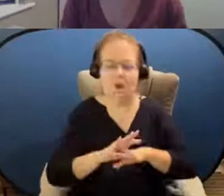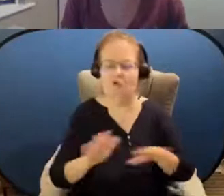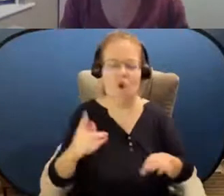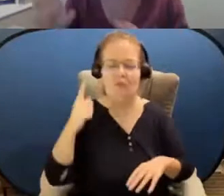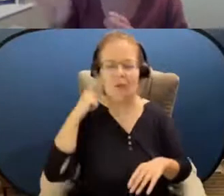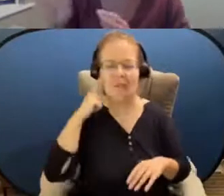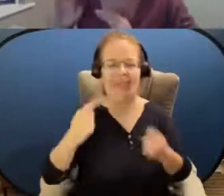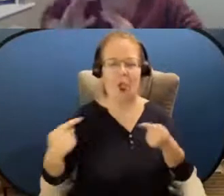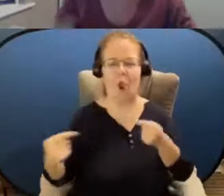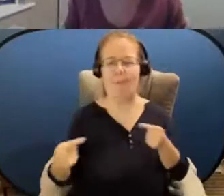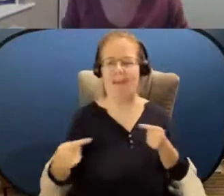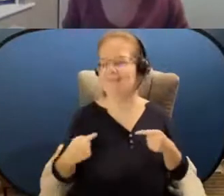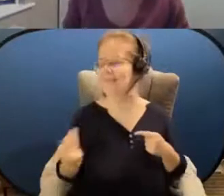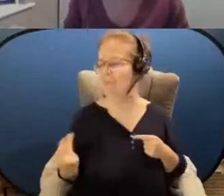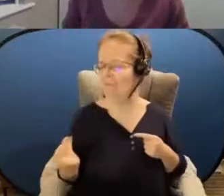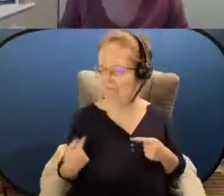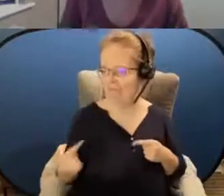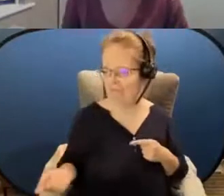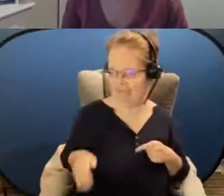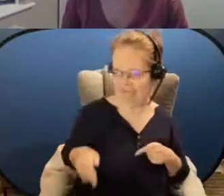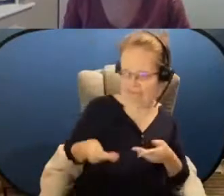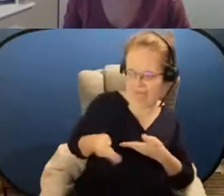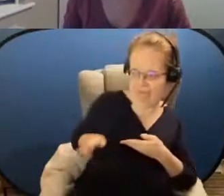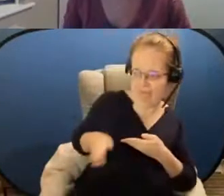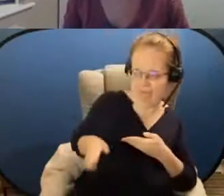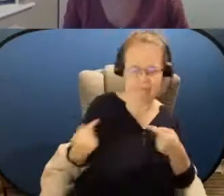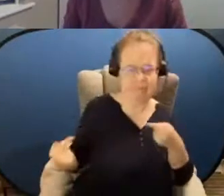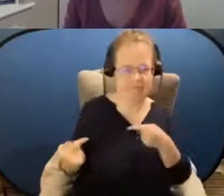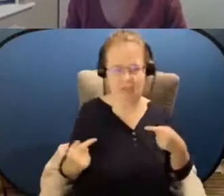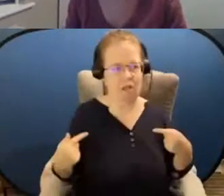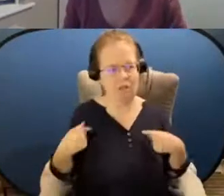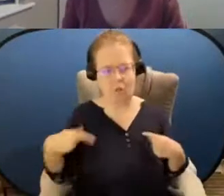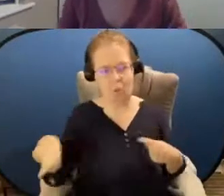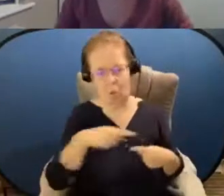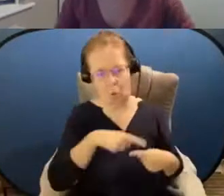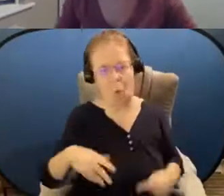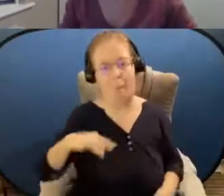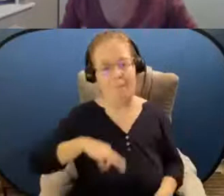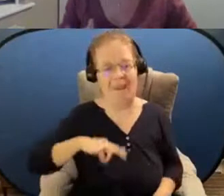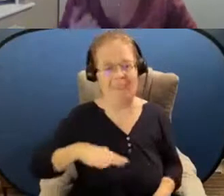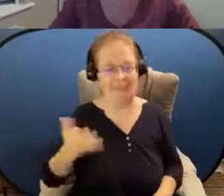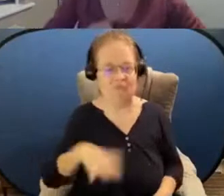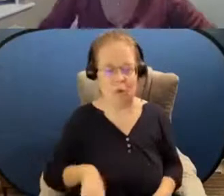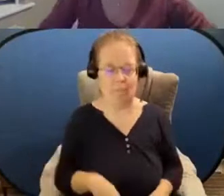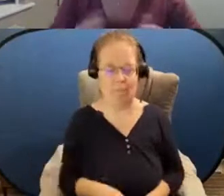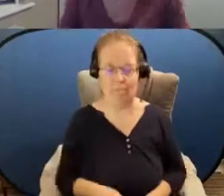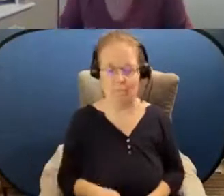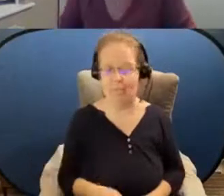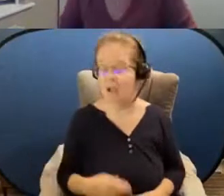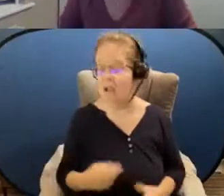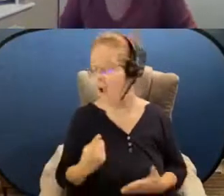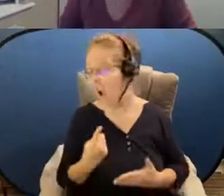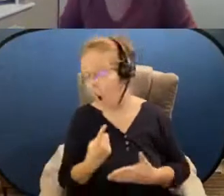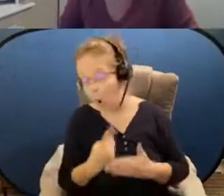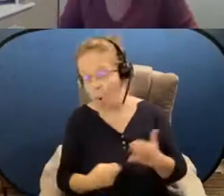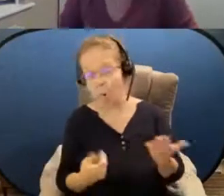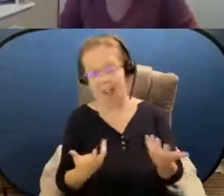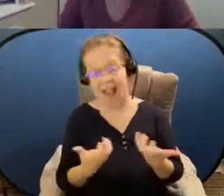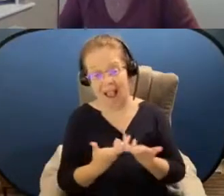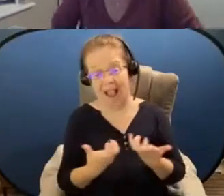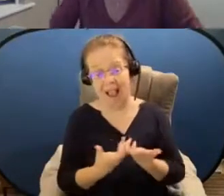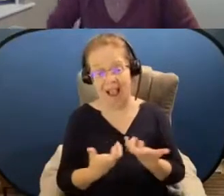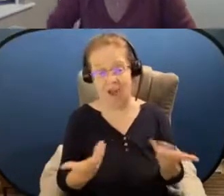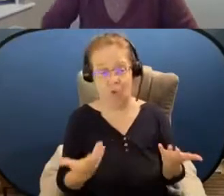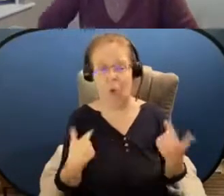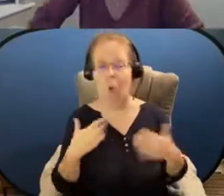a competitive thing. This is something that we can all benefit from, but we'll only be able to do it at speed if